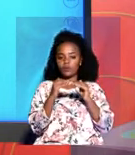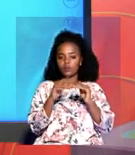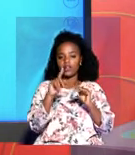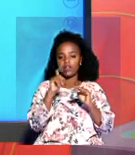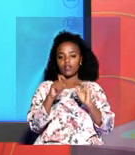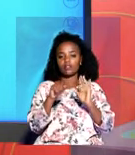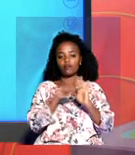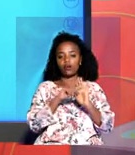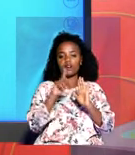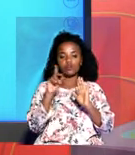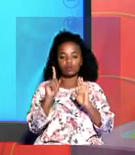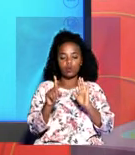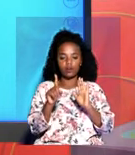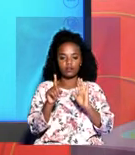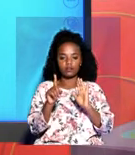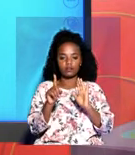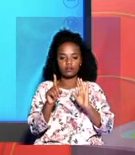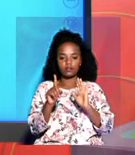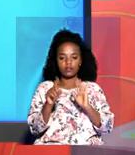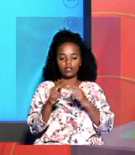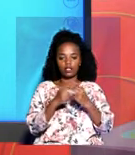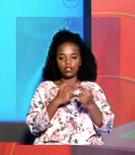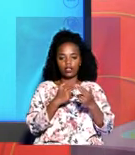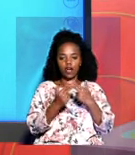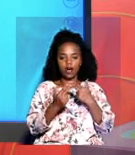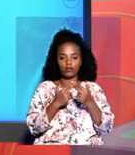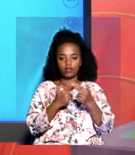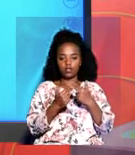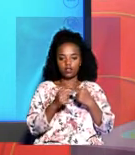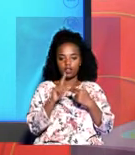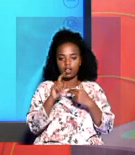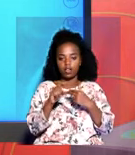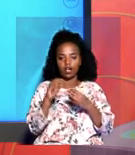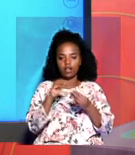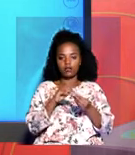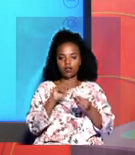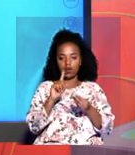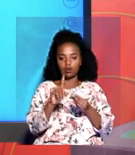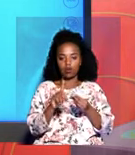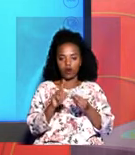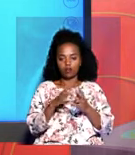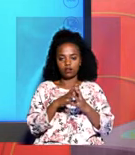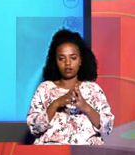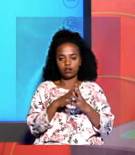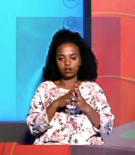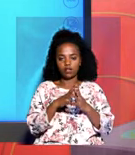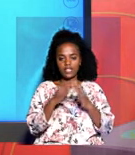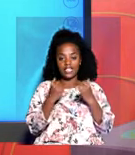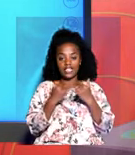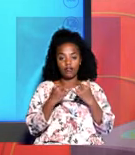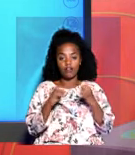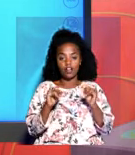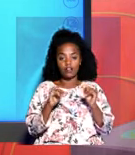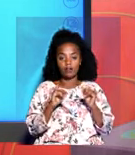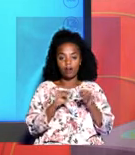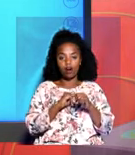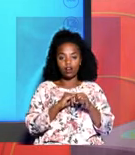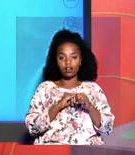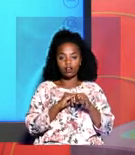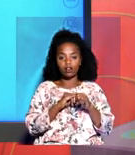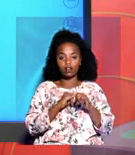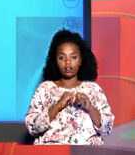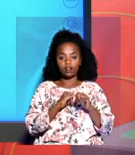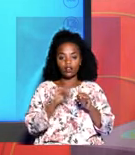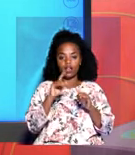x minus 1 times x plus 1 divided by